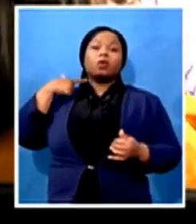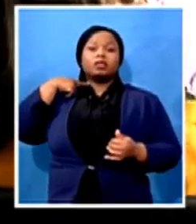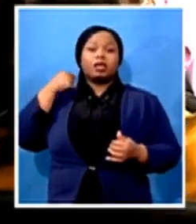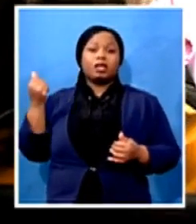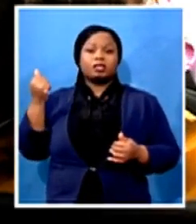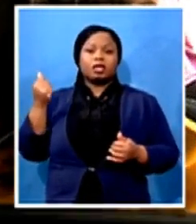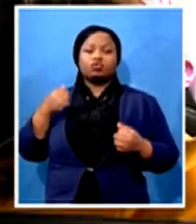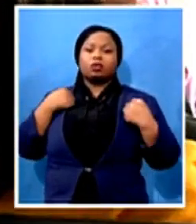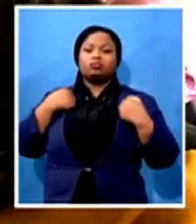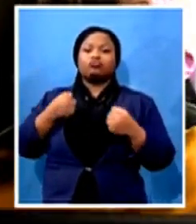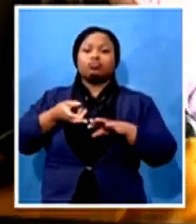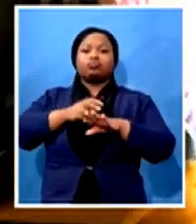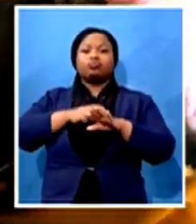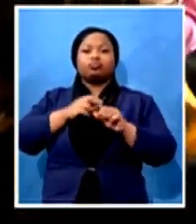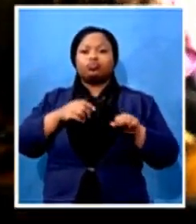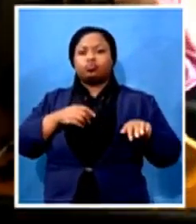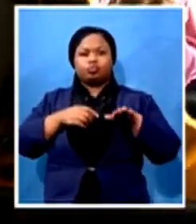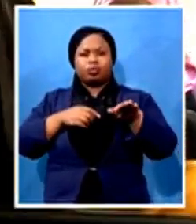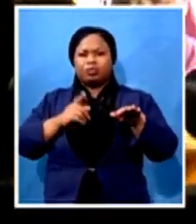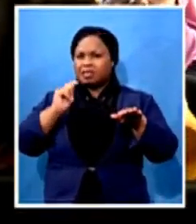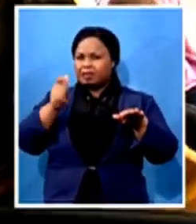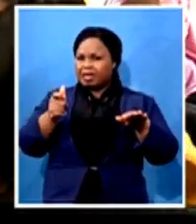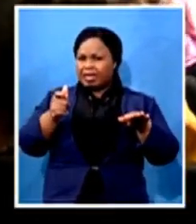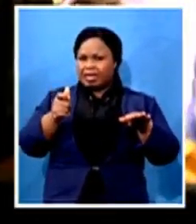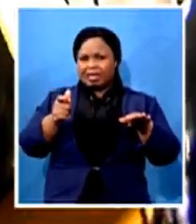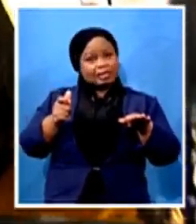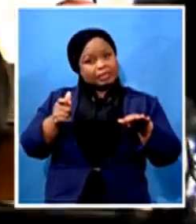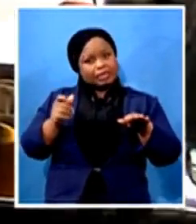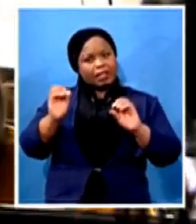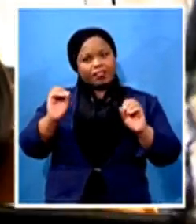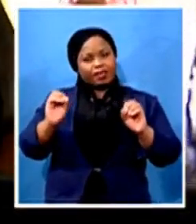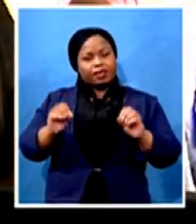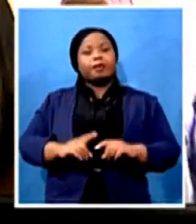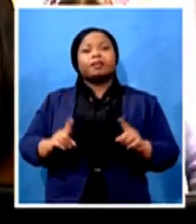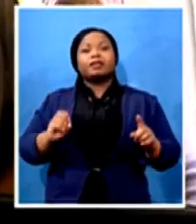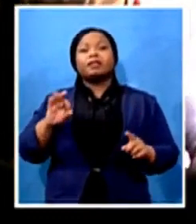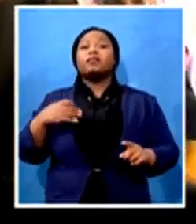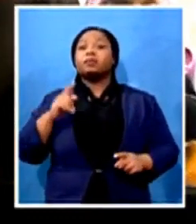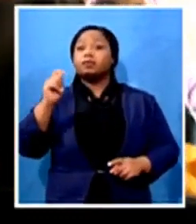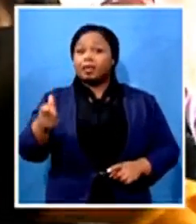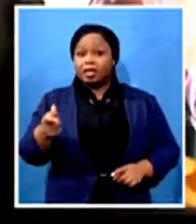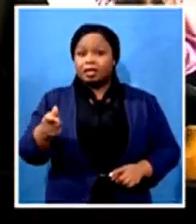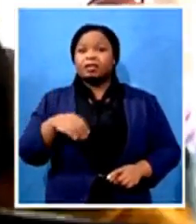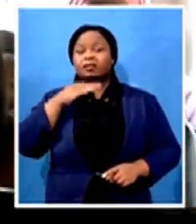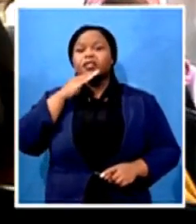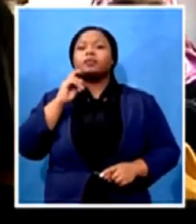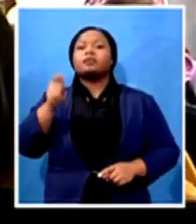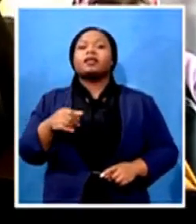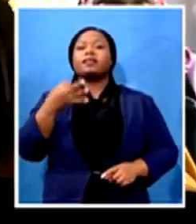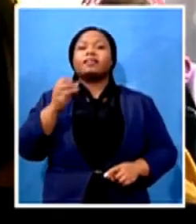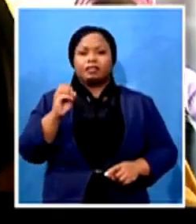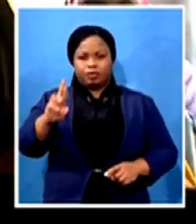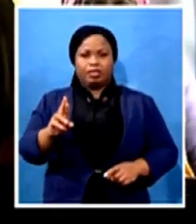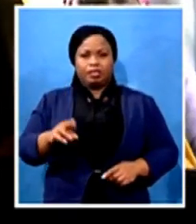didn't pay for this taxi ride, but if I had to pay for it, I was going to pay $30. 30 Rand come the